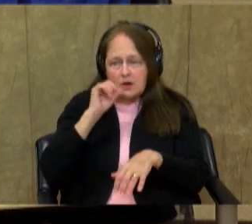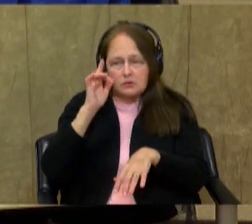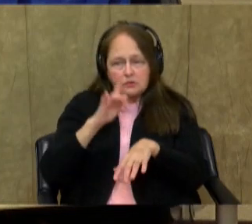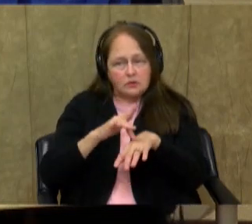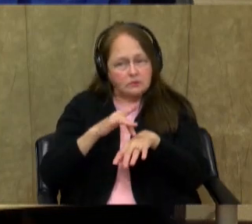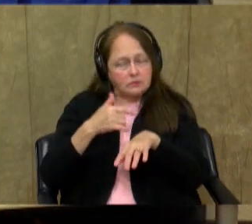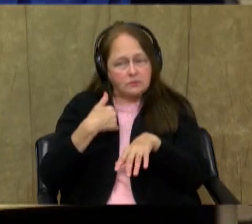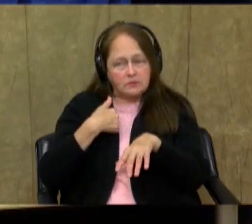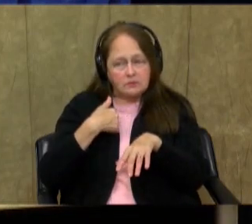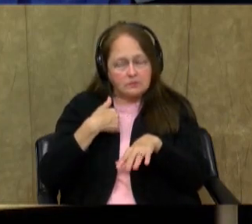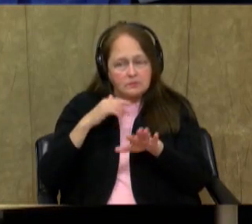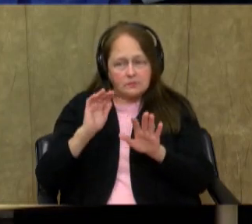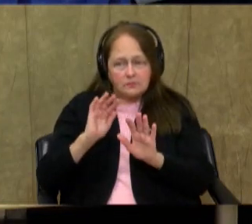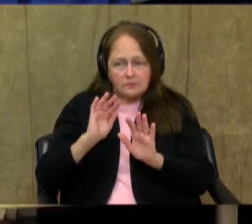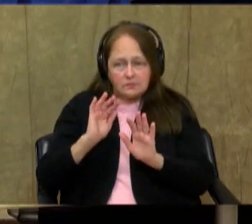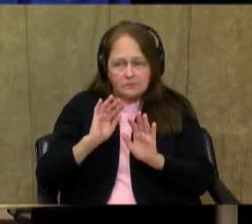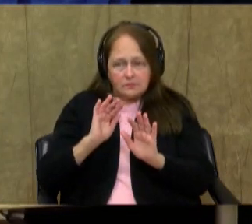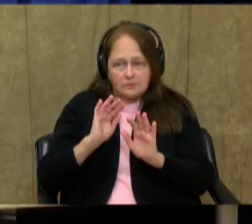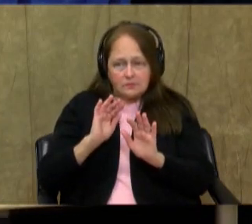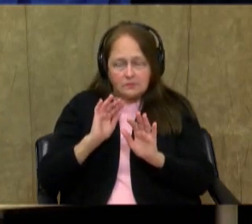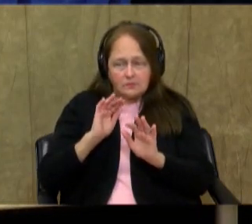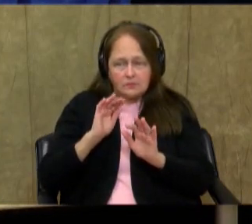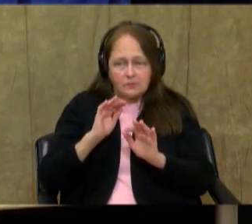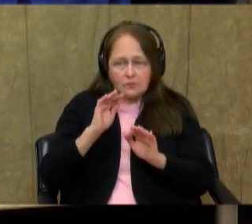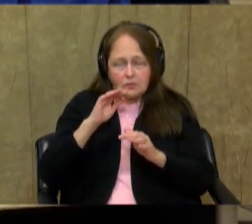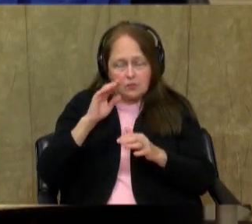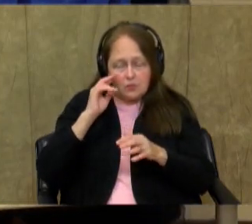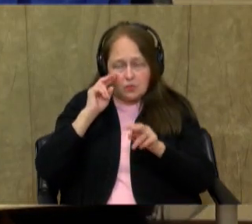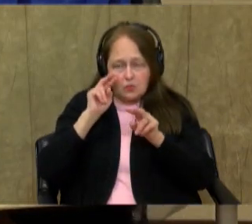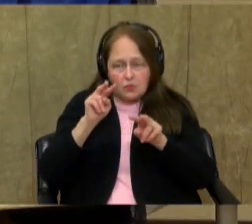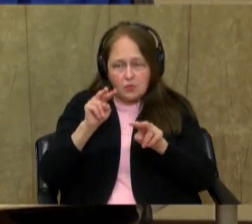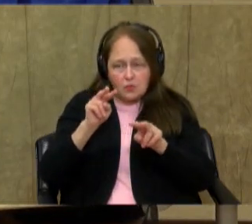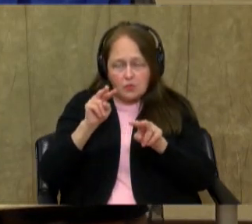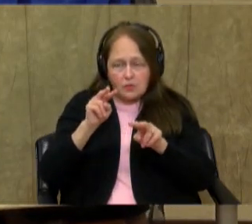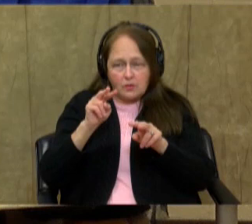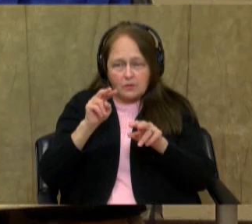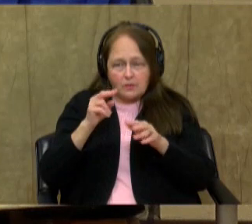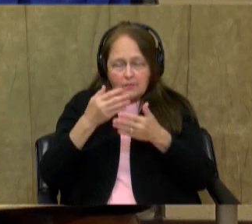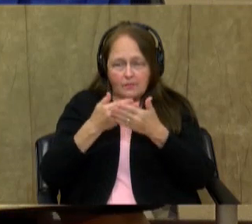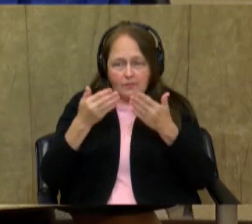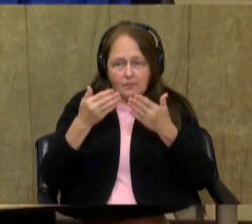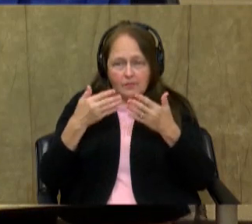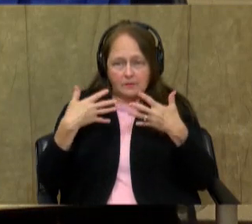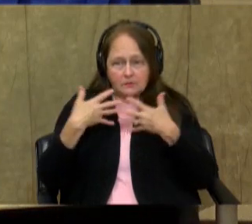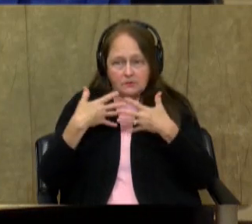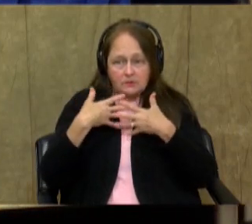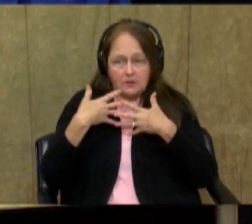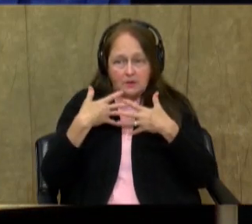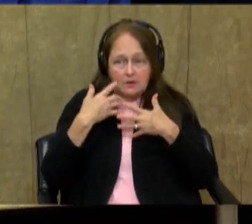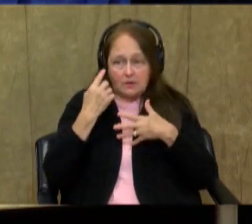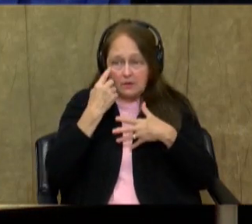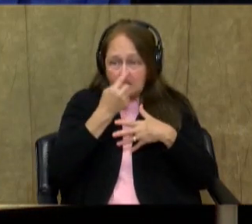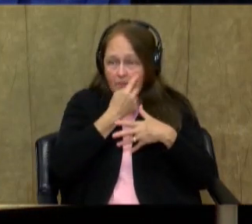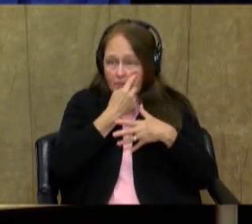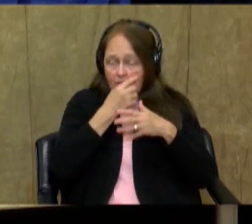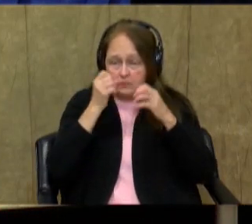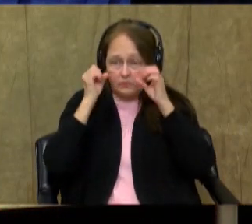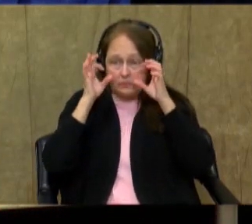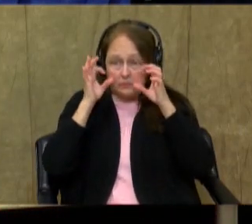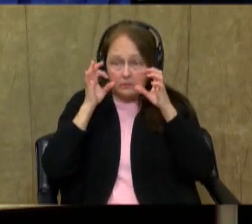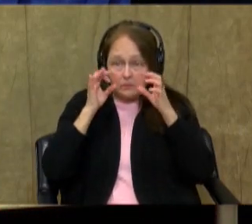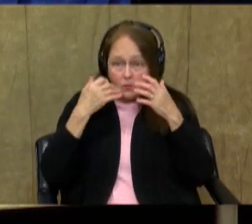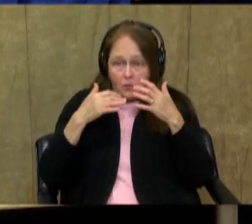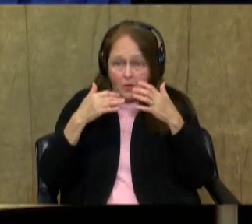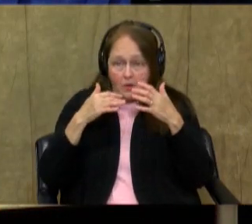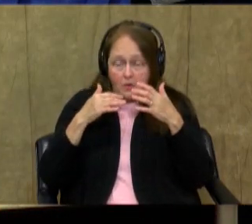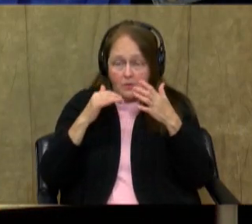way. Next, she's looking at those instruments with a scared look on her face. Her eyes are